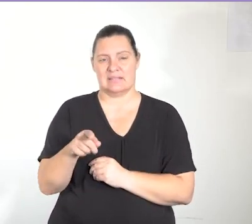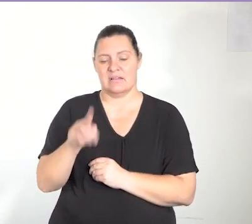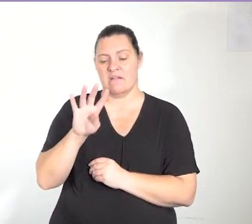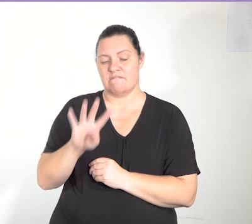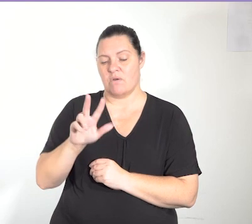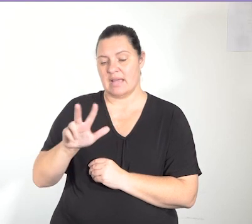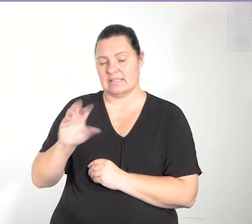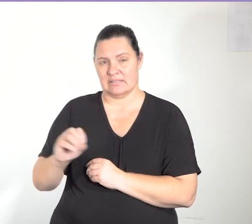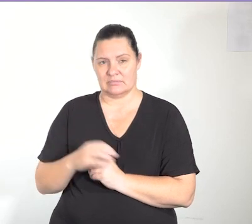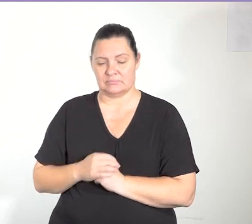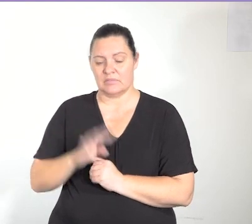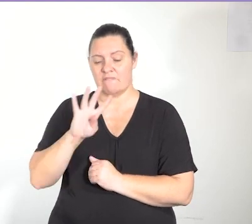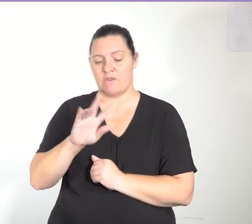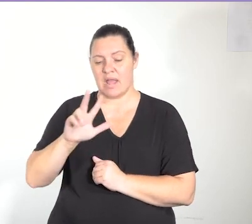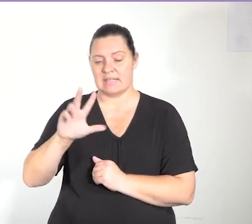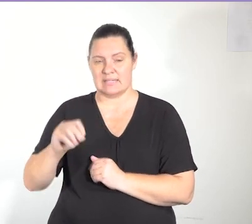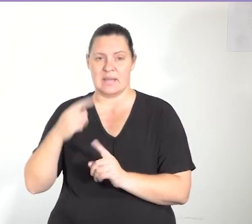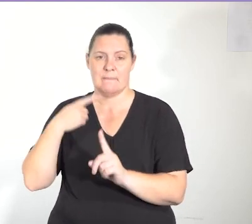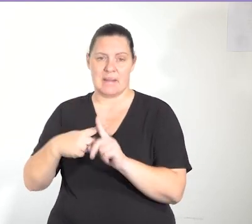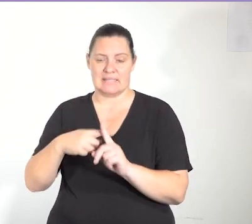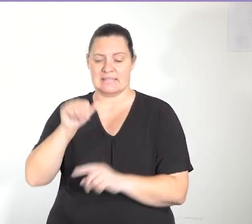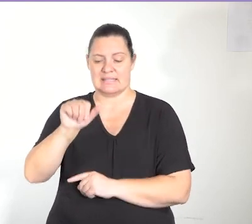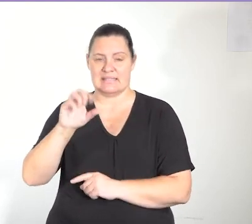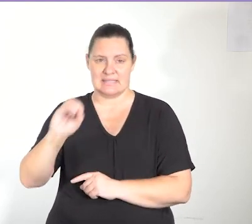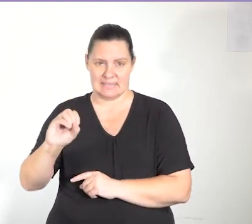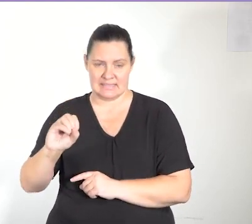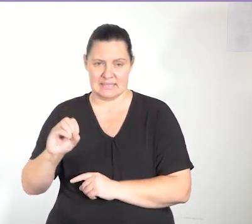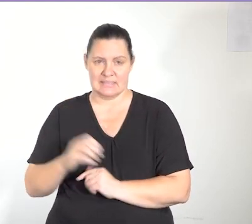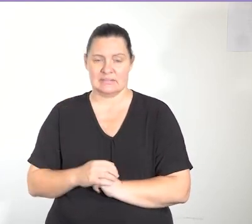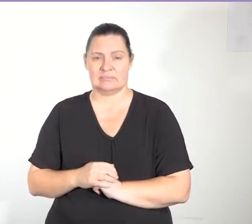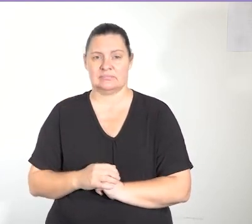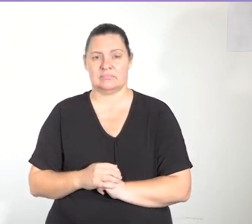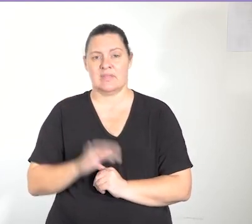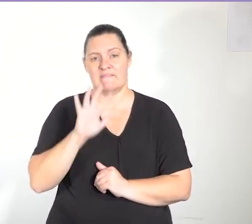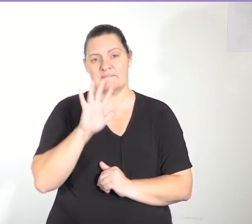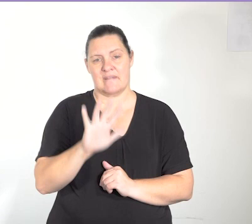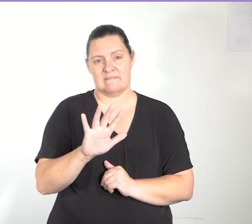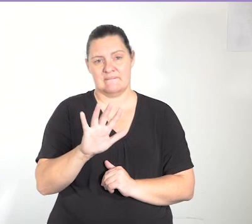the 480. So 480 plus the 6 tens, that gives us